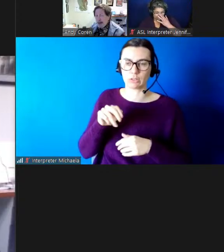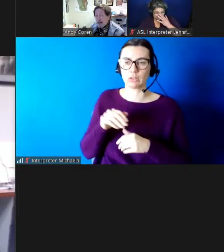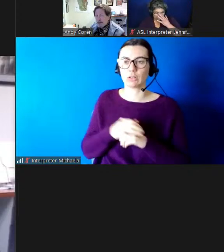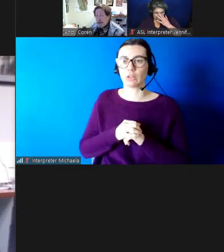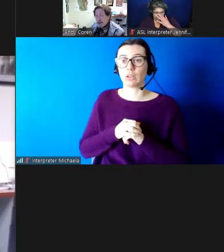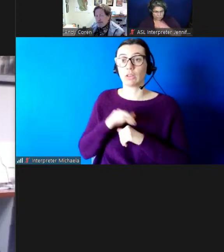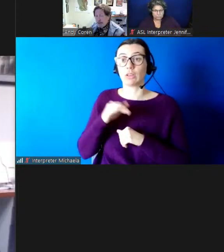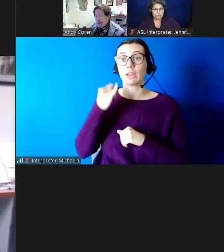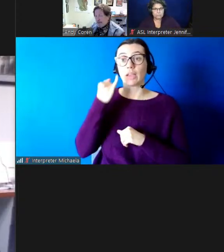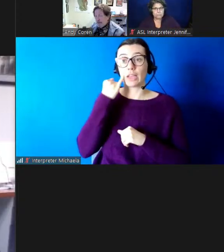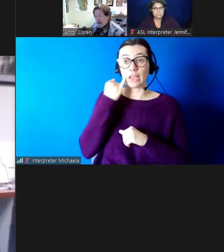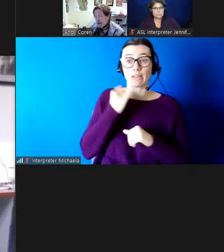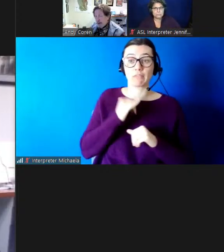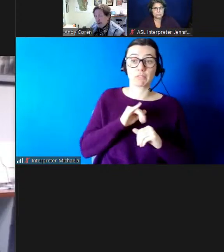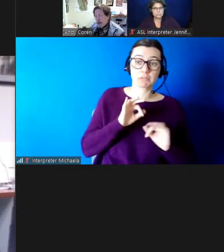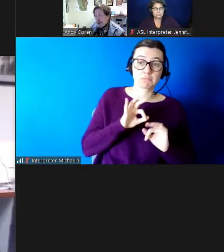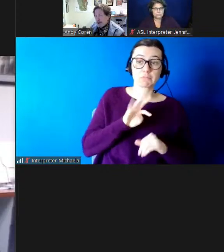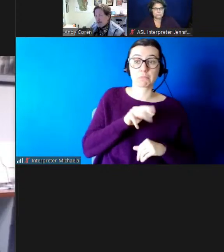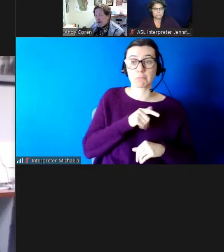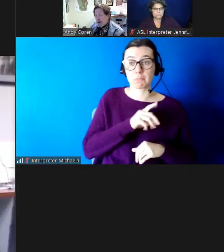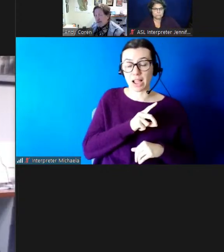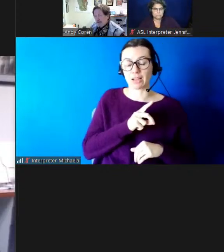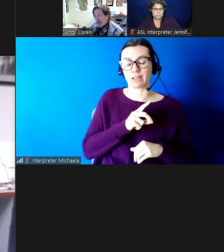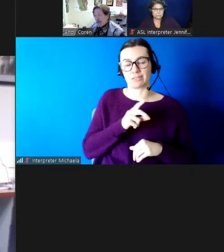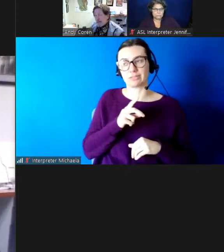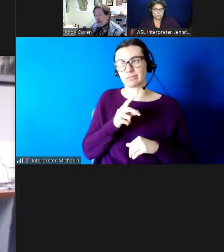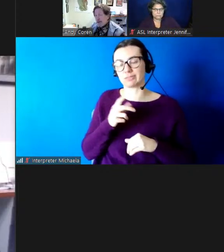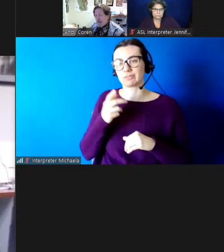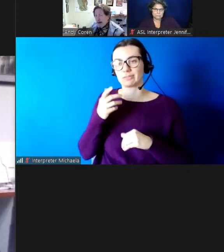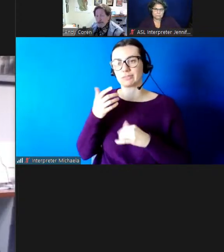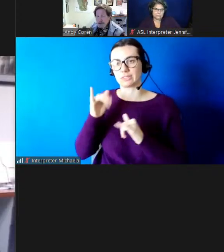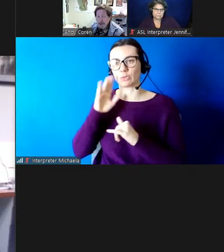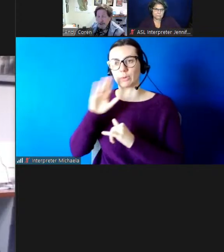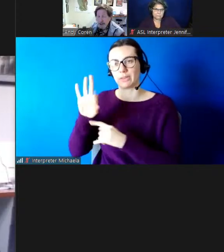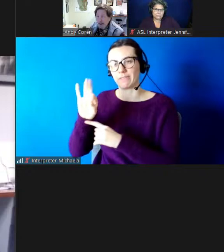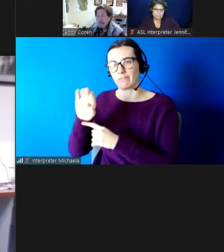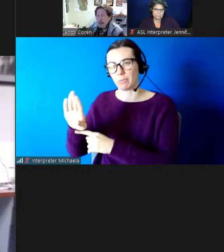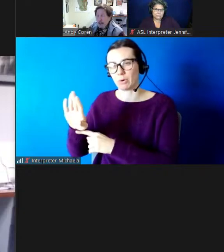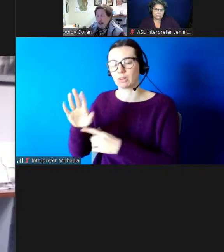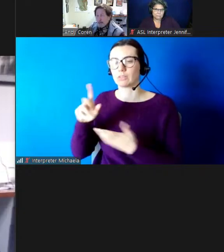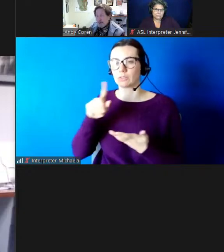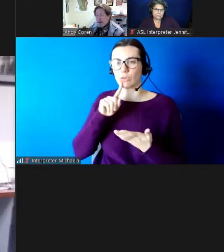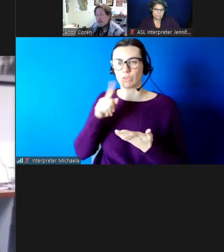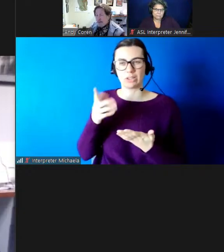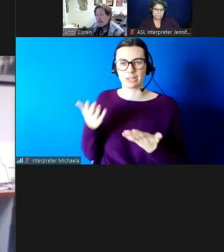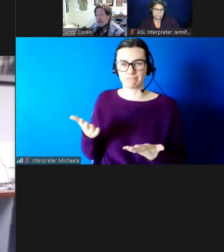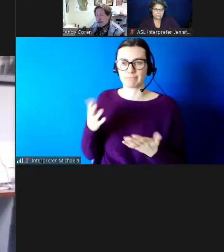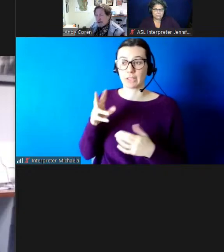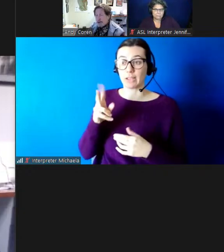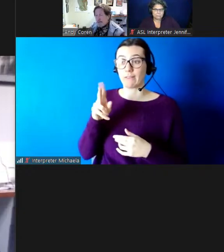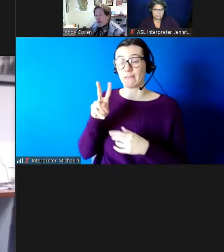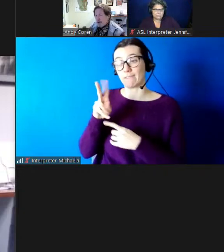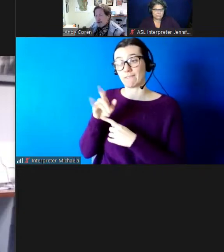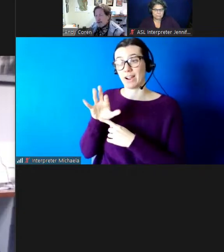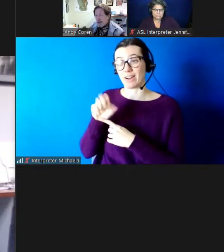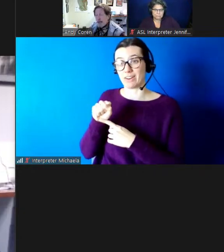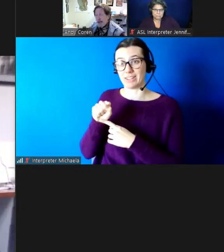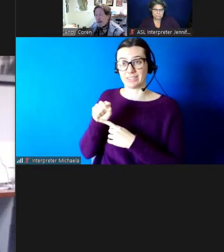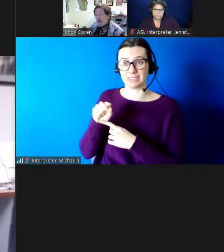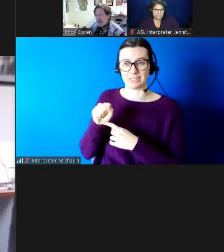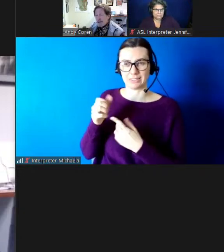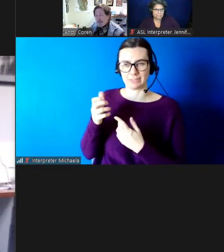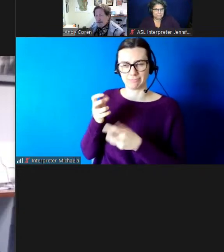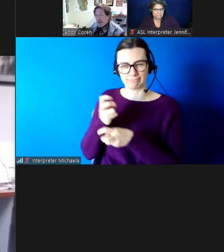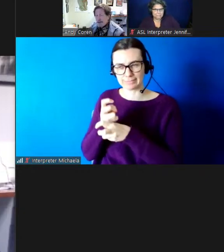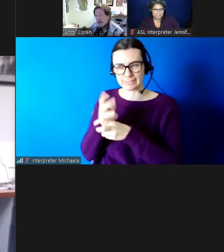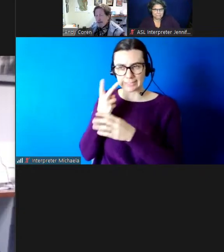it's milder, it could be in February. So we're confronted with a virus, and you can never look ahead with very much certainty, but we also